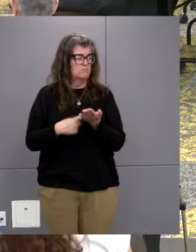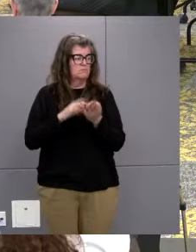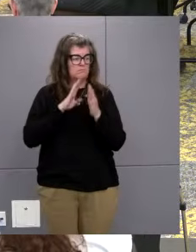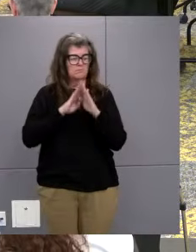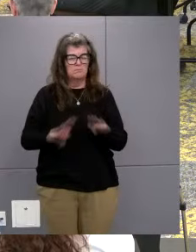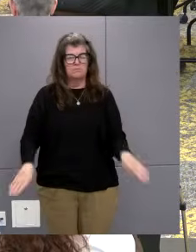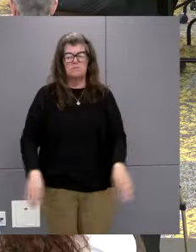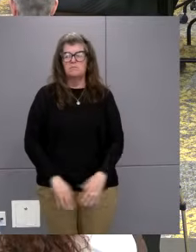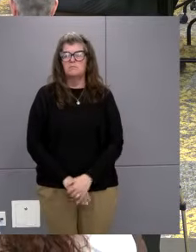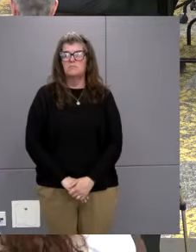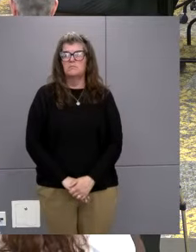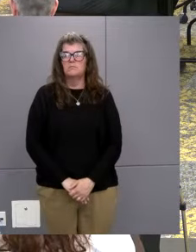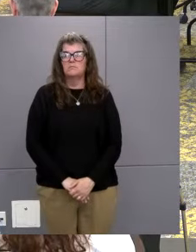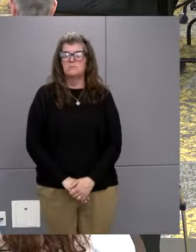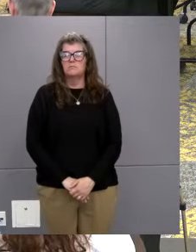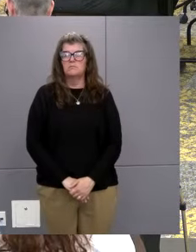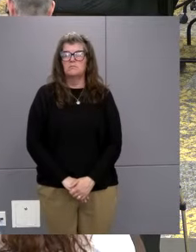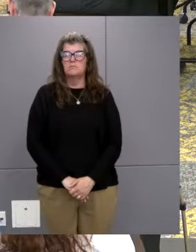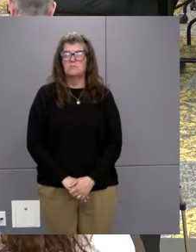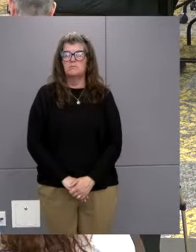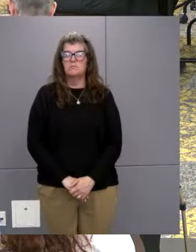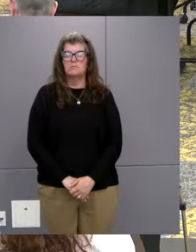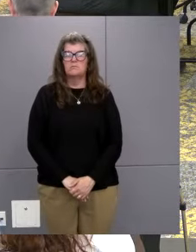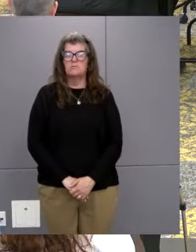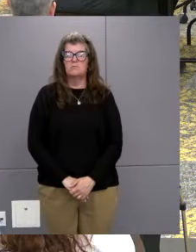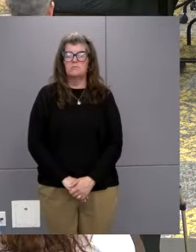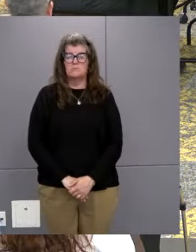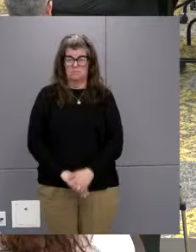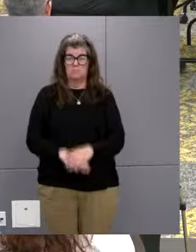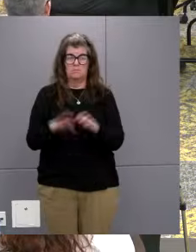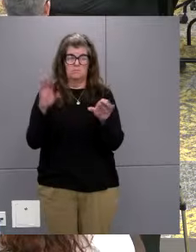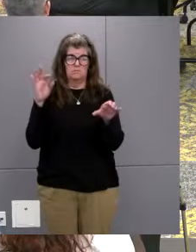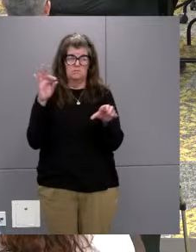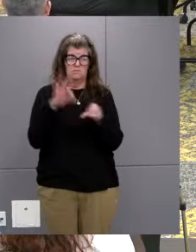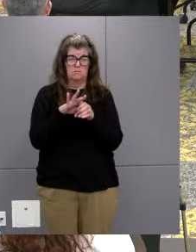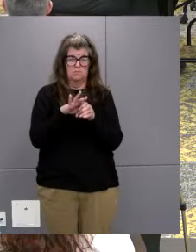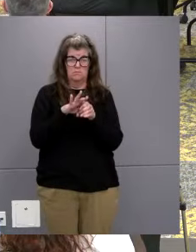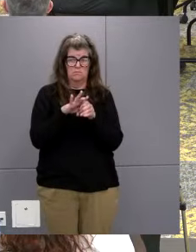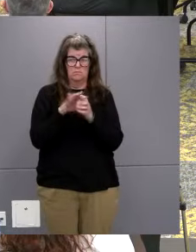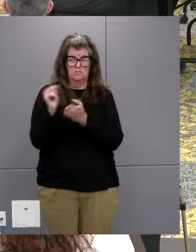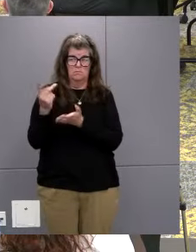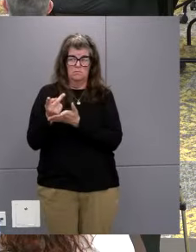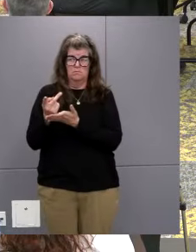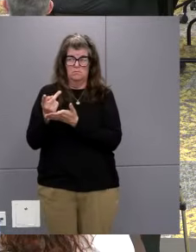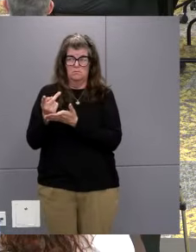Okay, let's bring it to a vote to approve